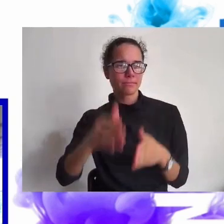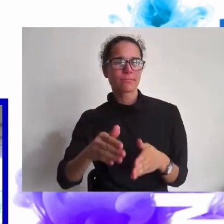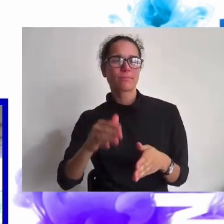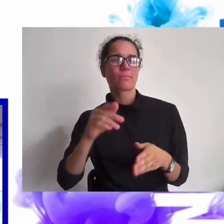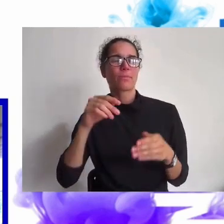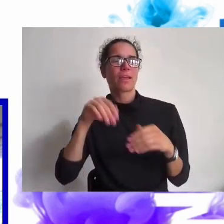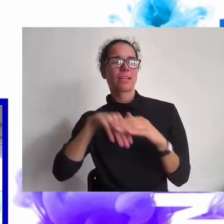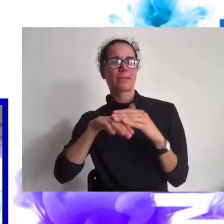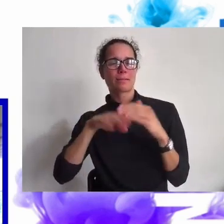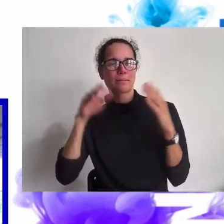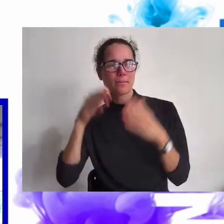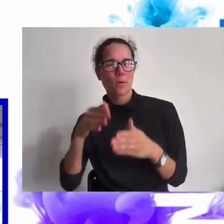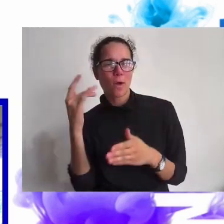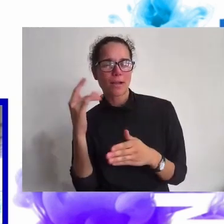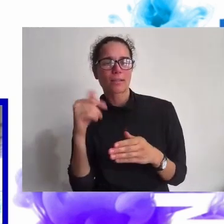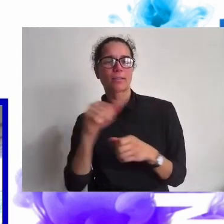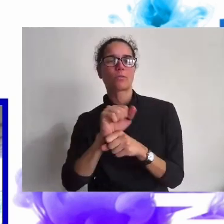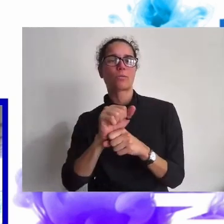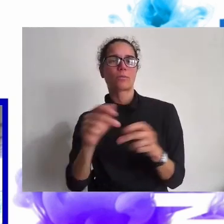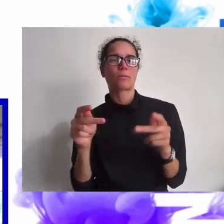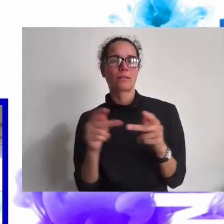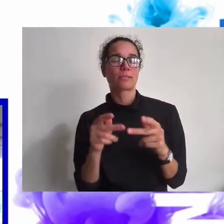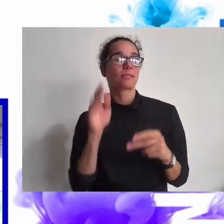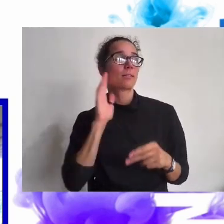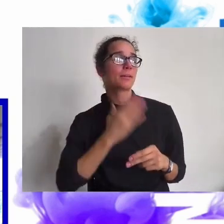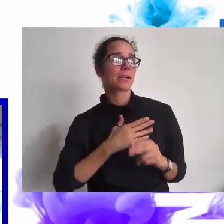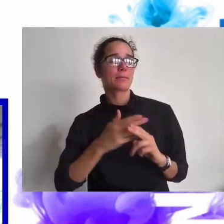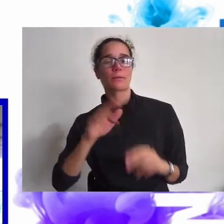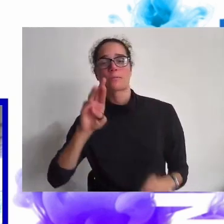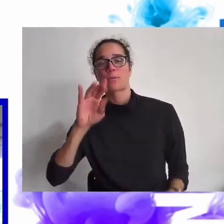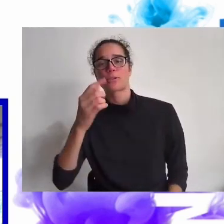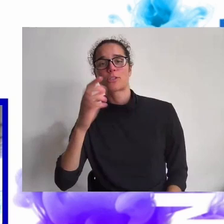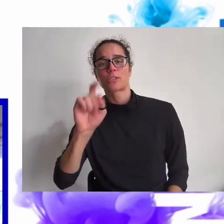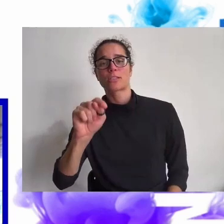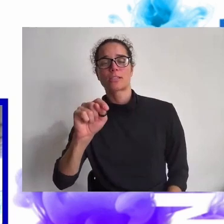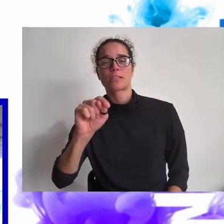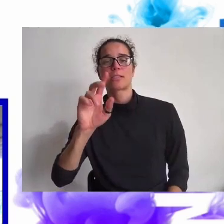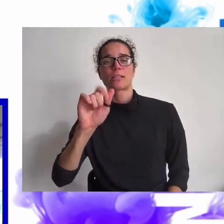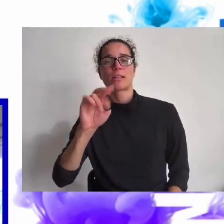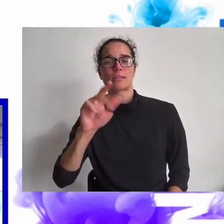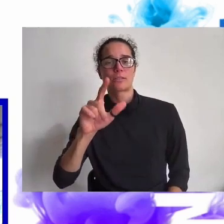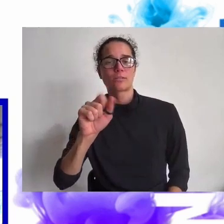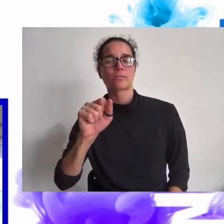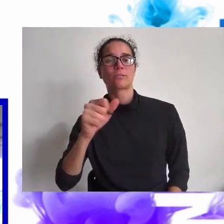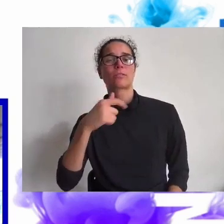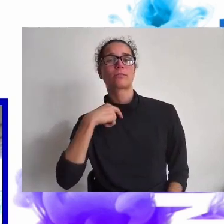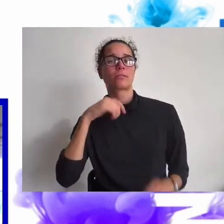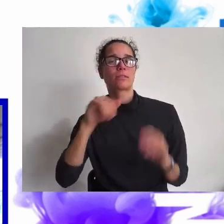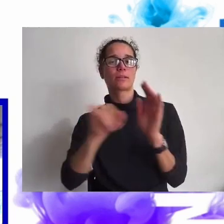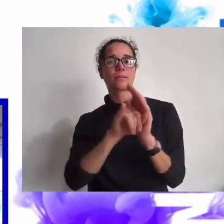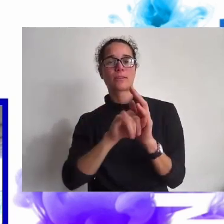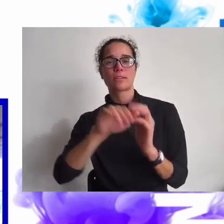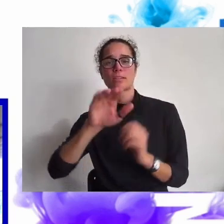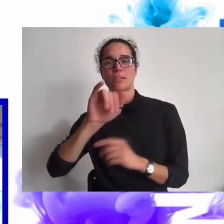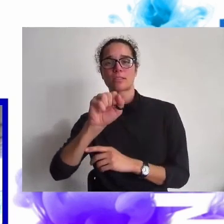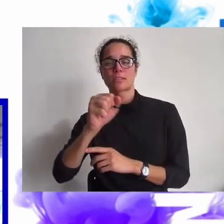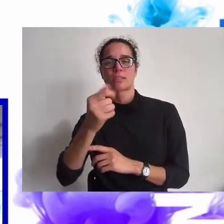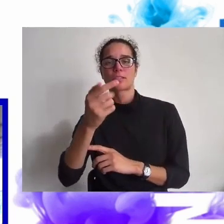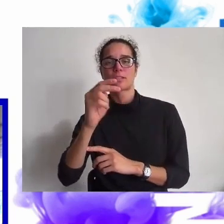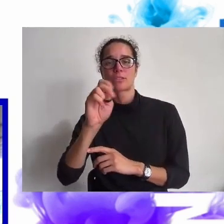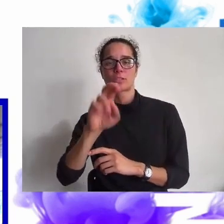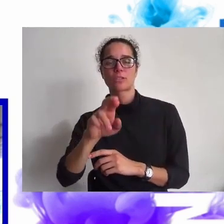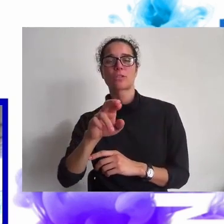Hi, my name is Bridget Daniels. I identify as a cisgender female, Caucasian with